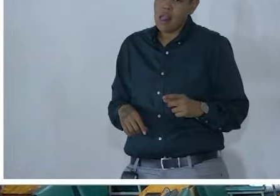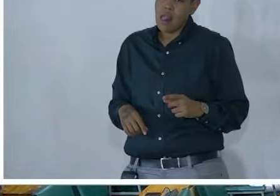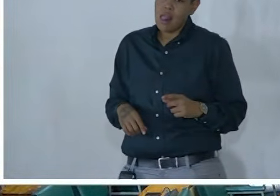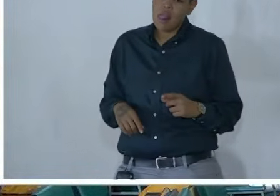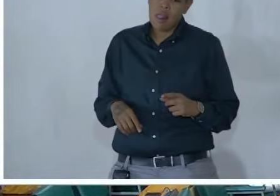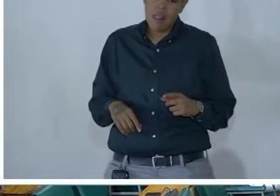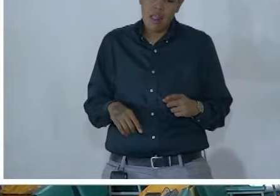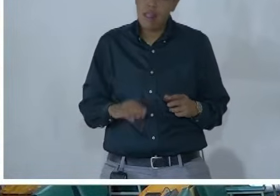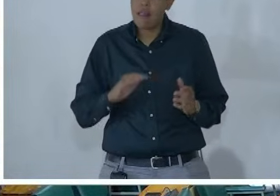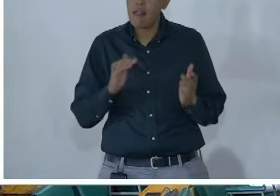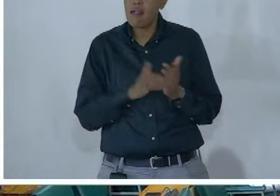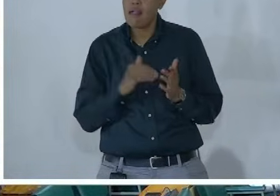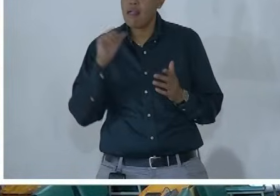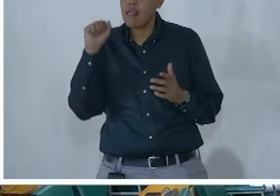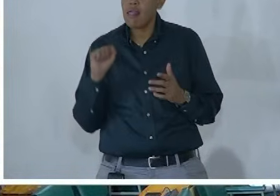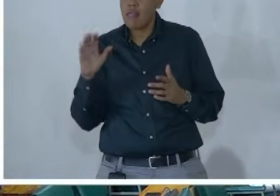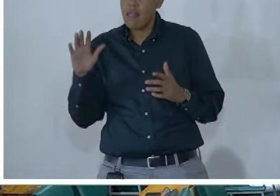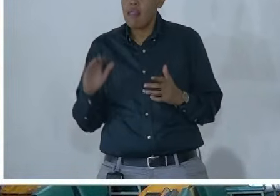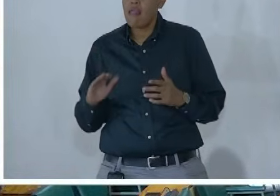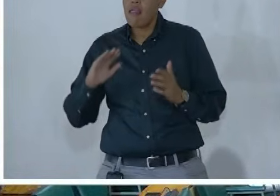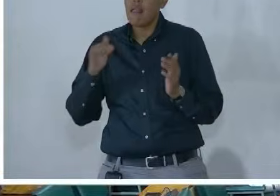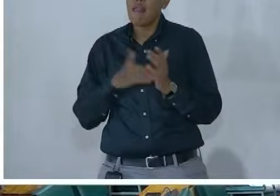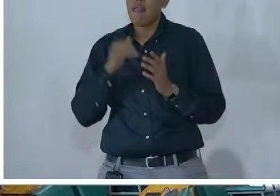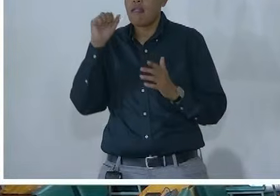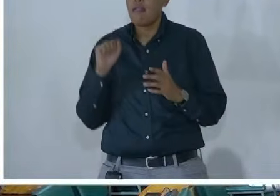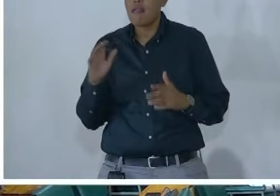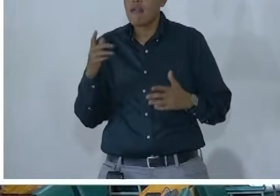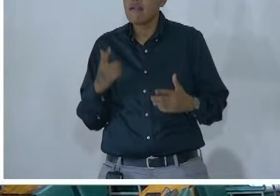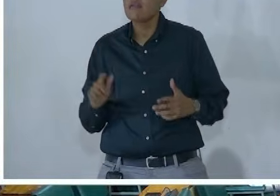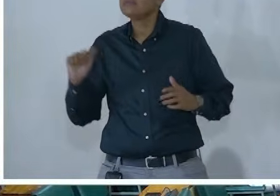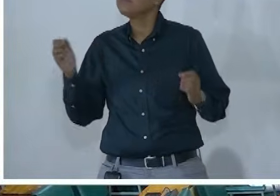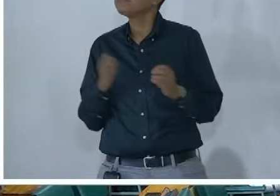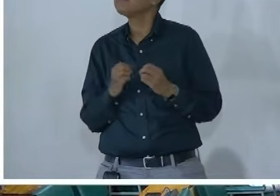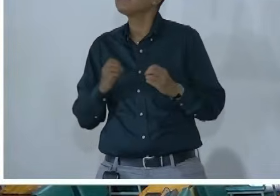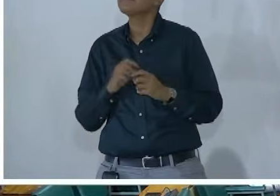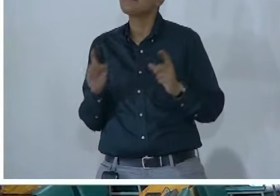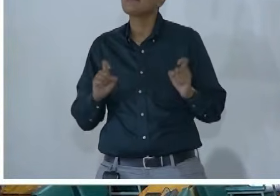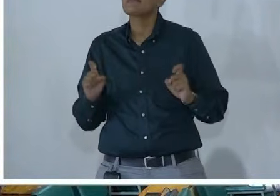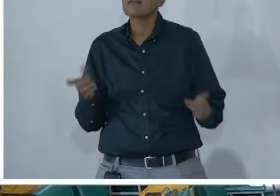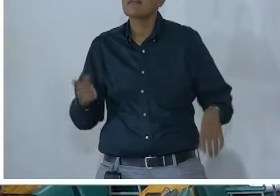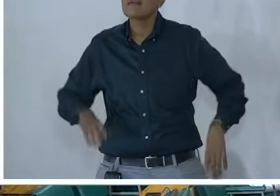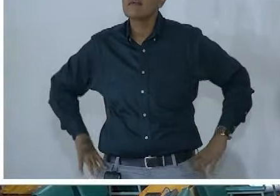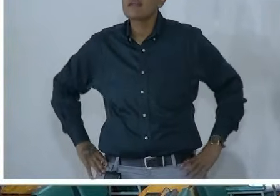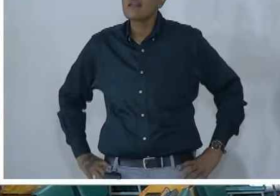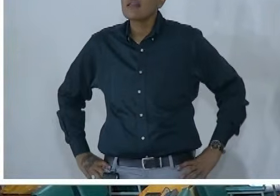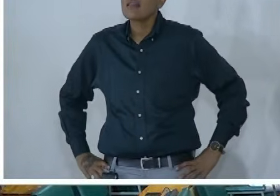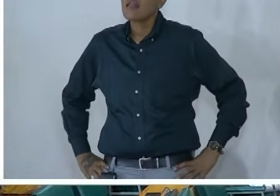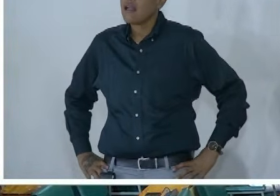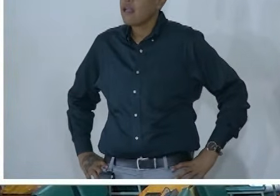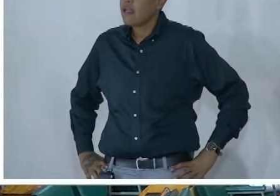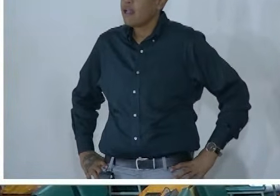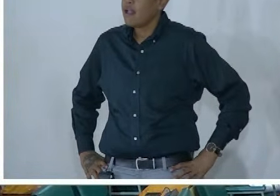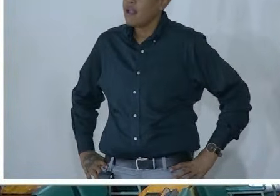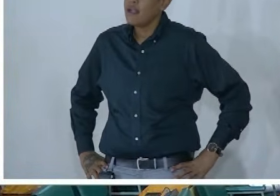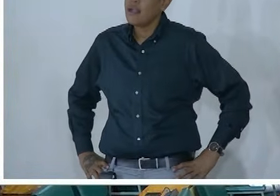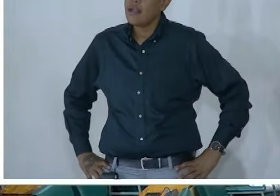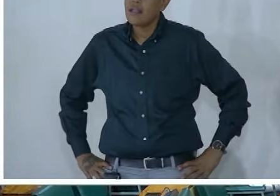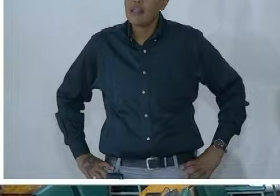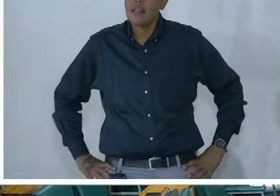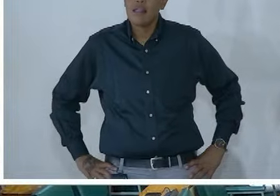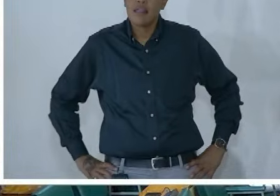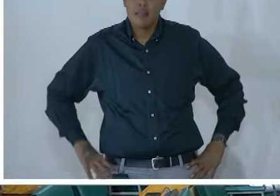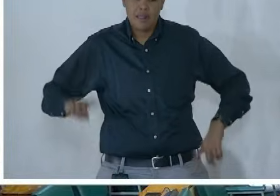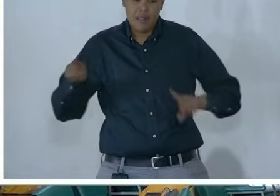Manchester South, Manchester Southern, sorry. Are there any others? So just a reminder,